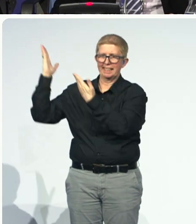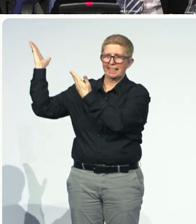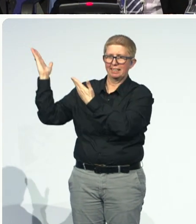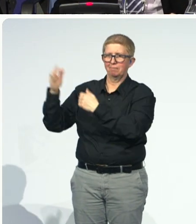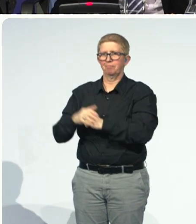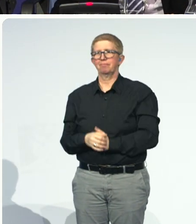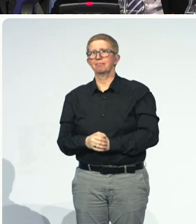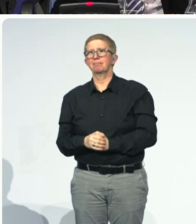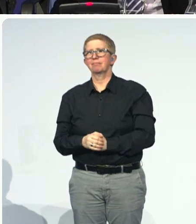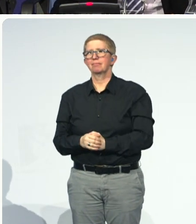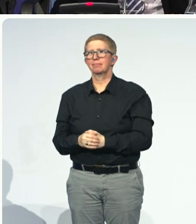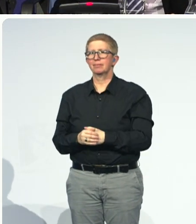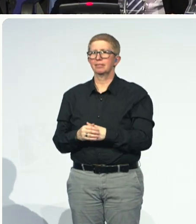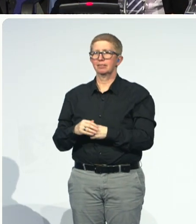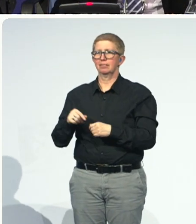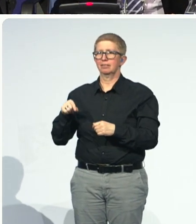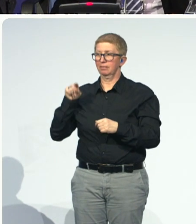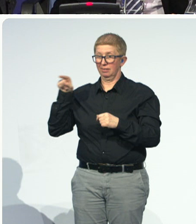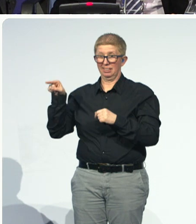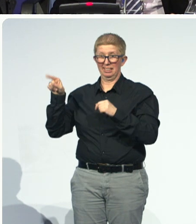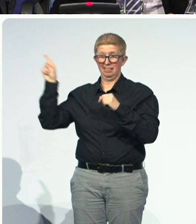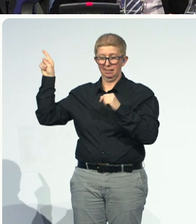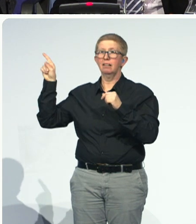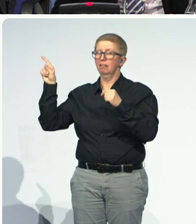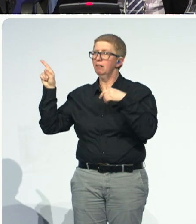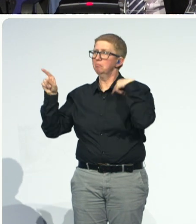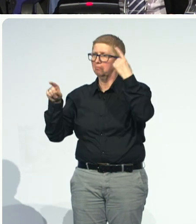their studying journey.